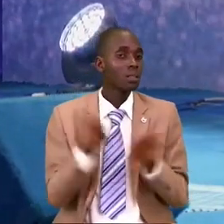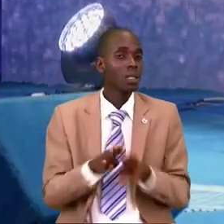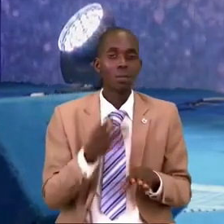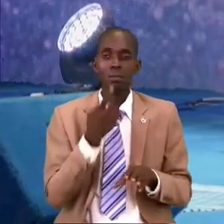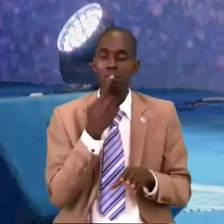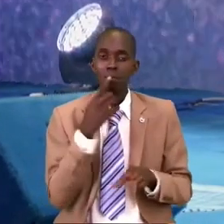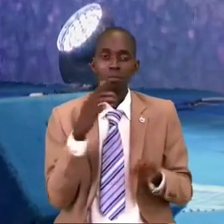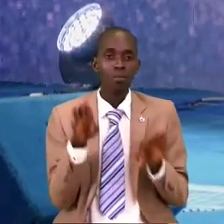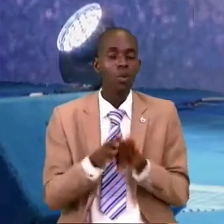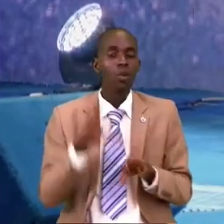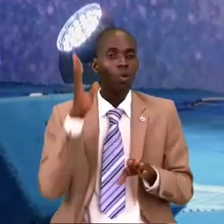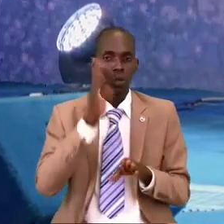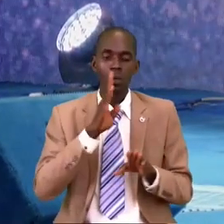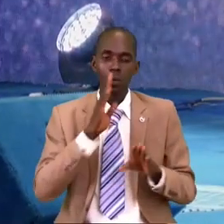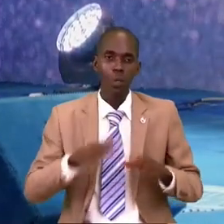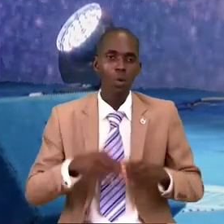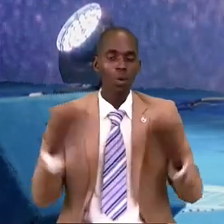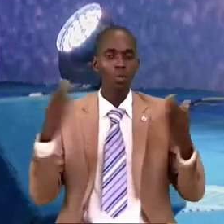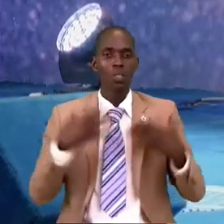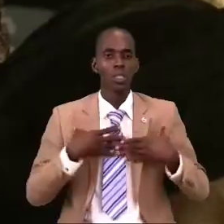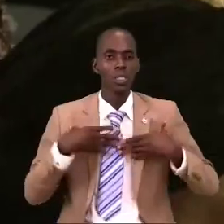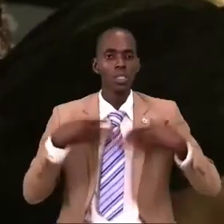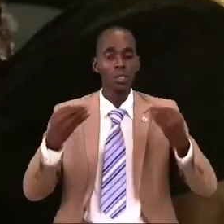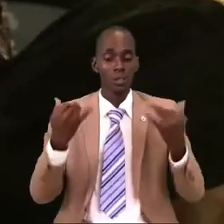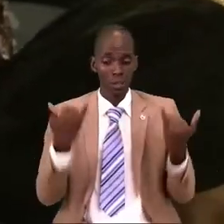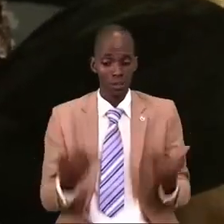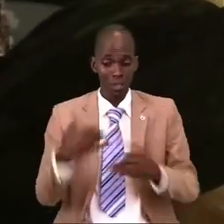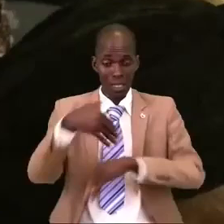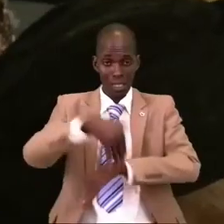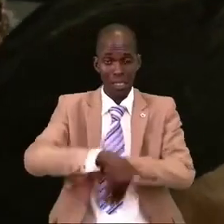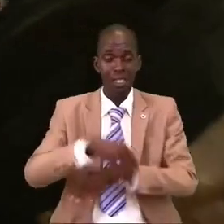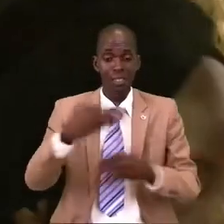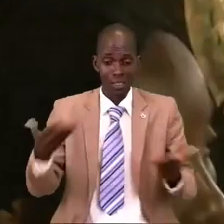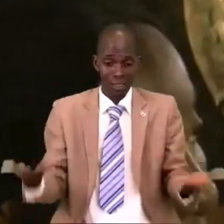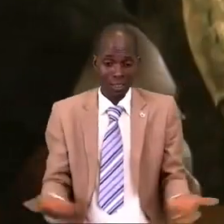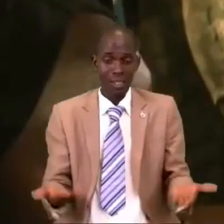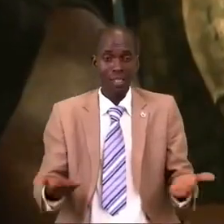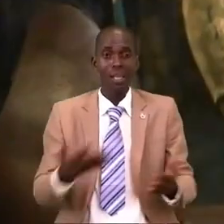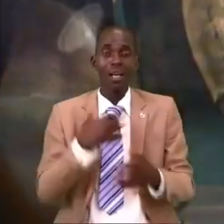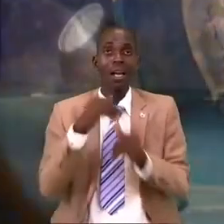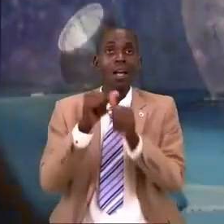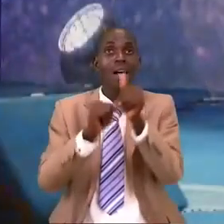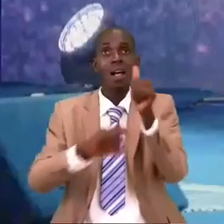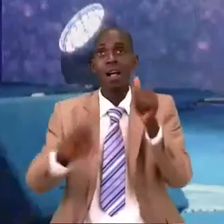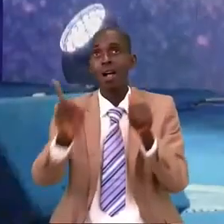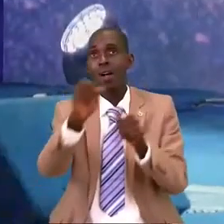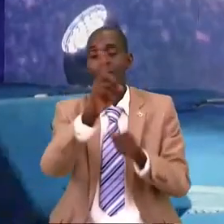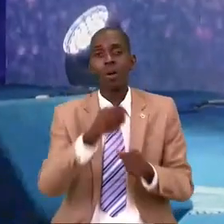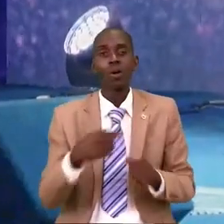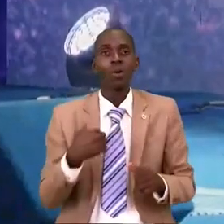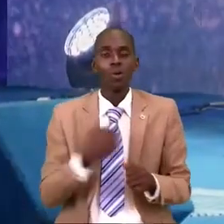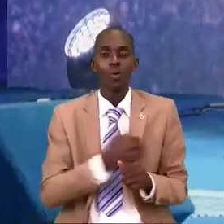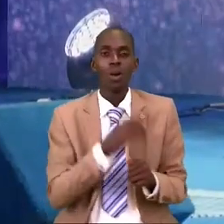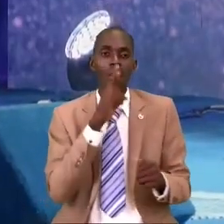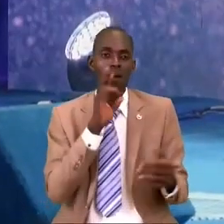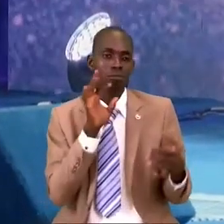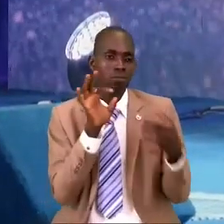we're connected in Jesus' name. Amen. As he forgives